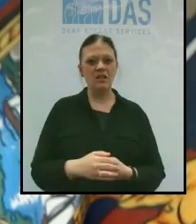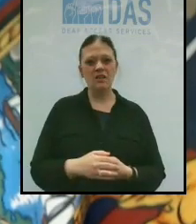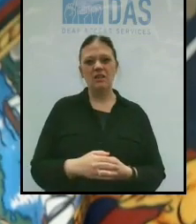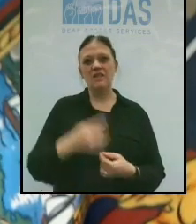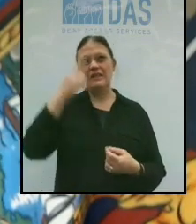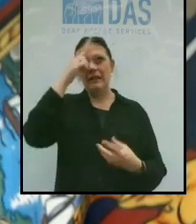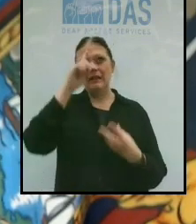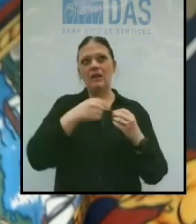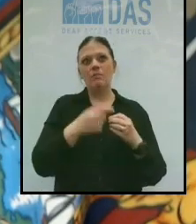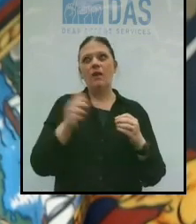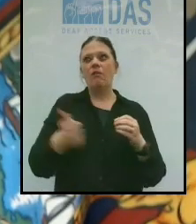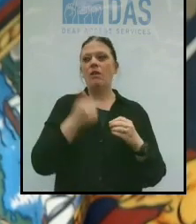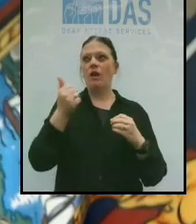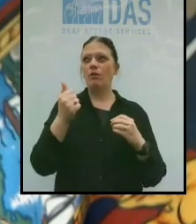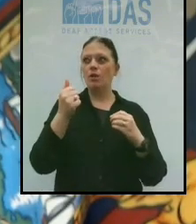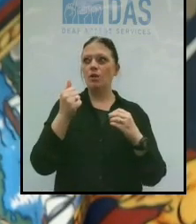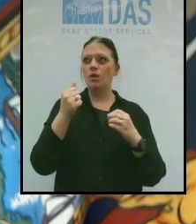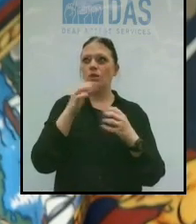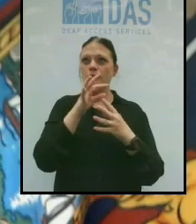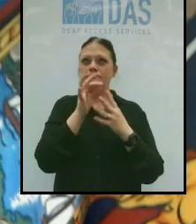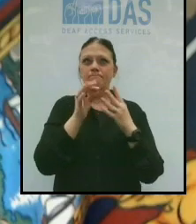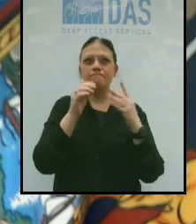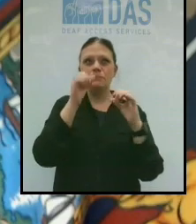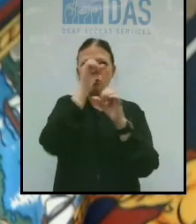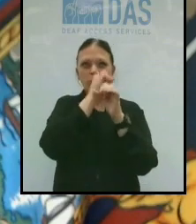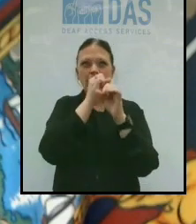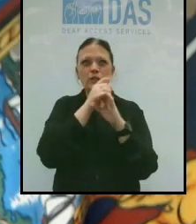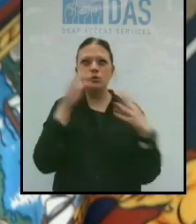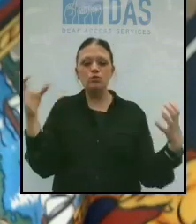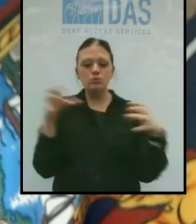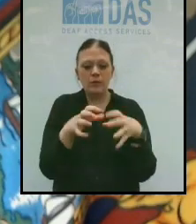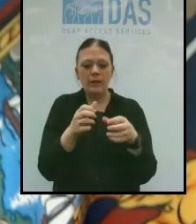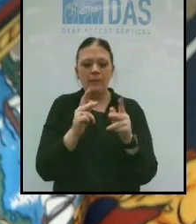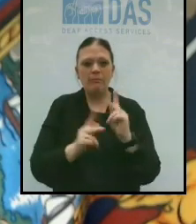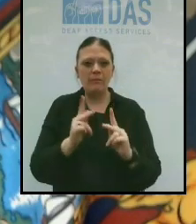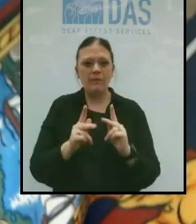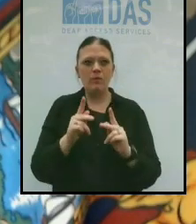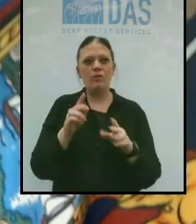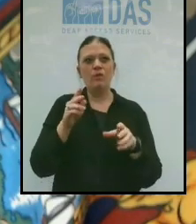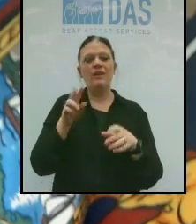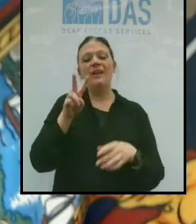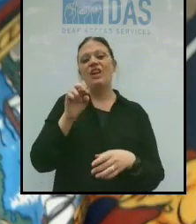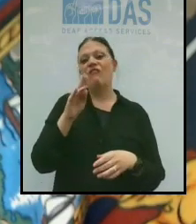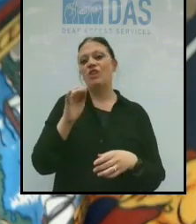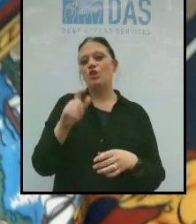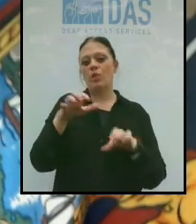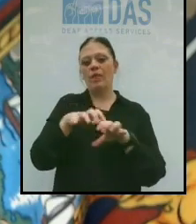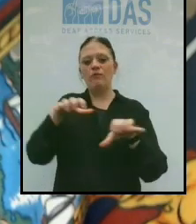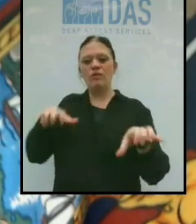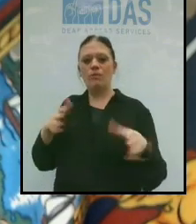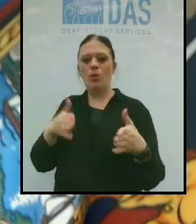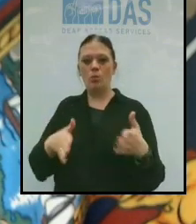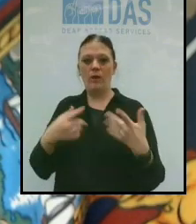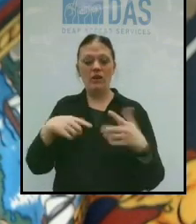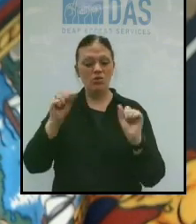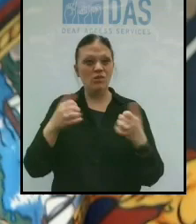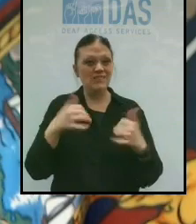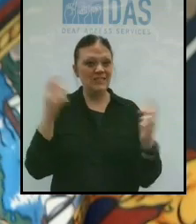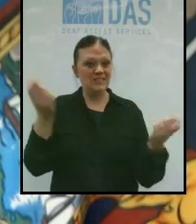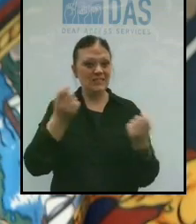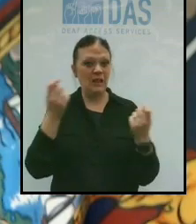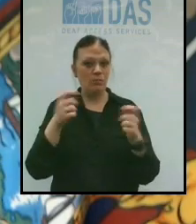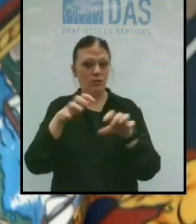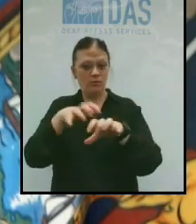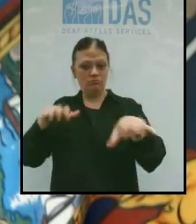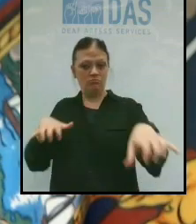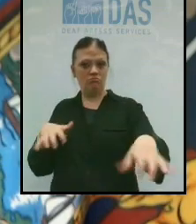some alternative strategies to bring people together in a virtual manner to celebrate, because we are still able to celebrate